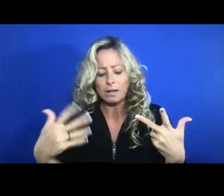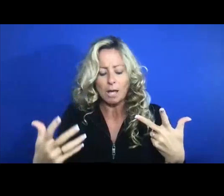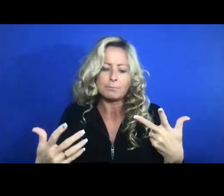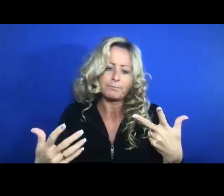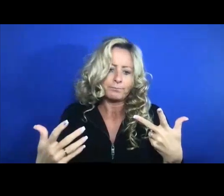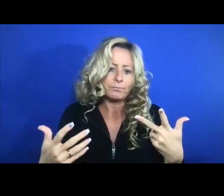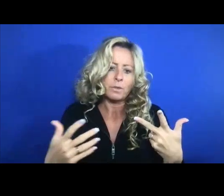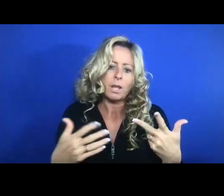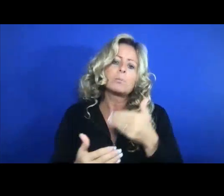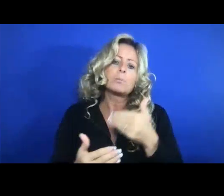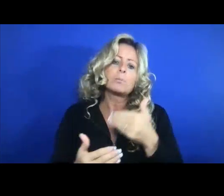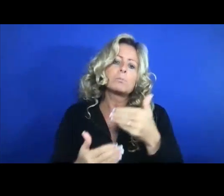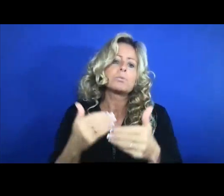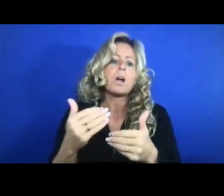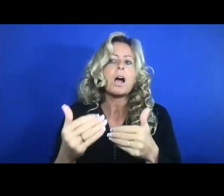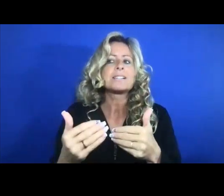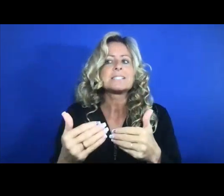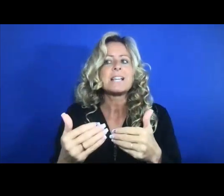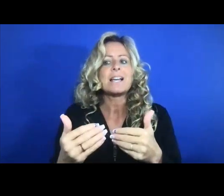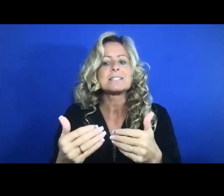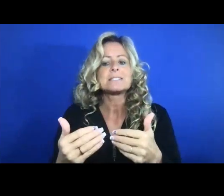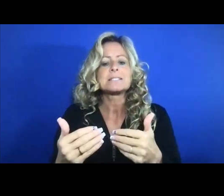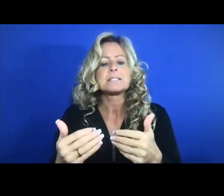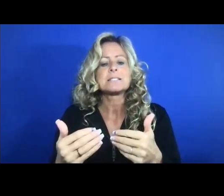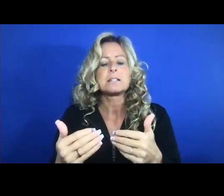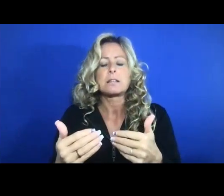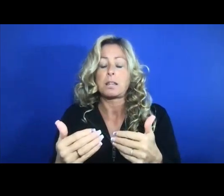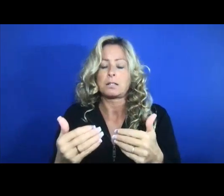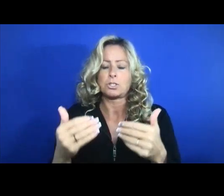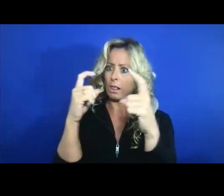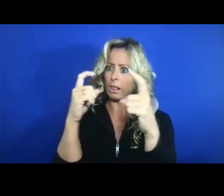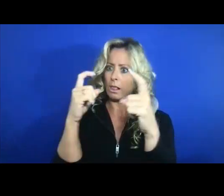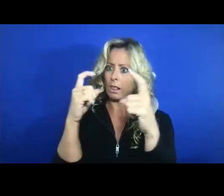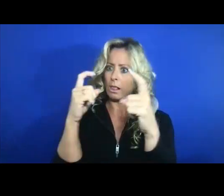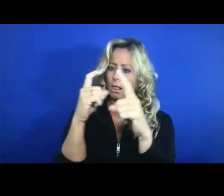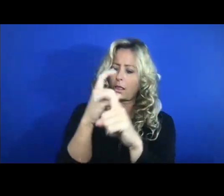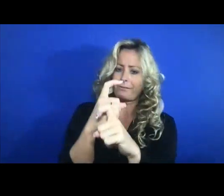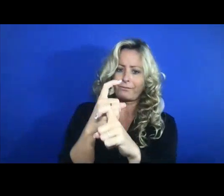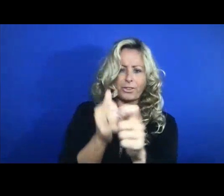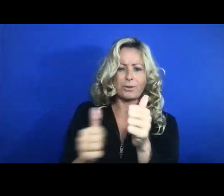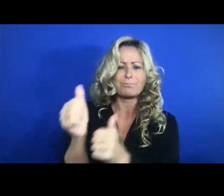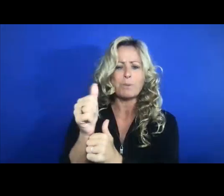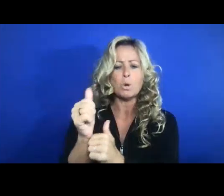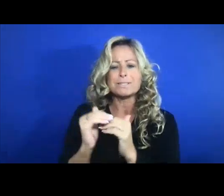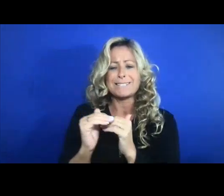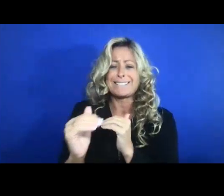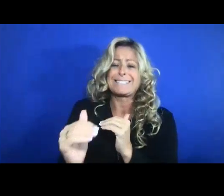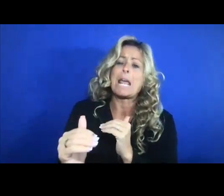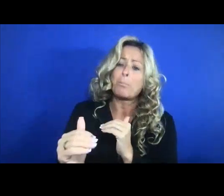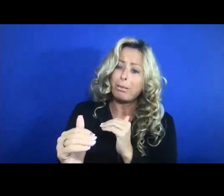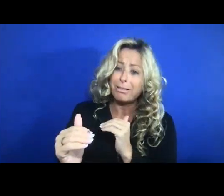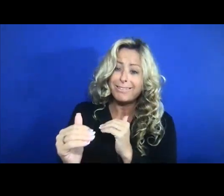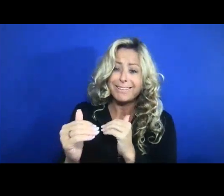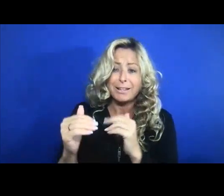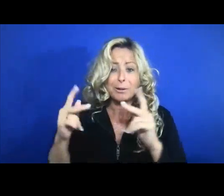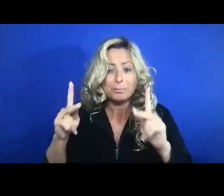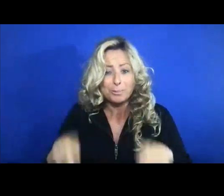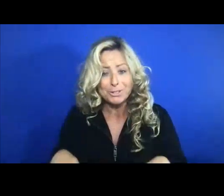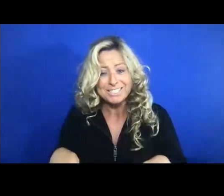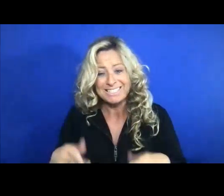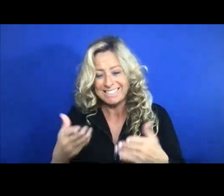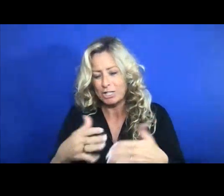a process that is way too complicated for even the most stable human being on